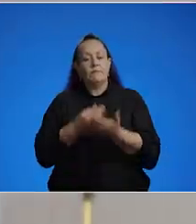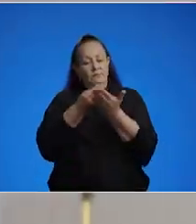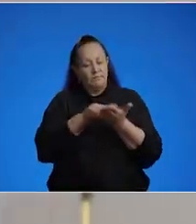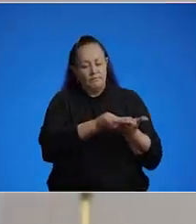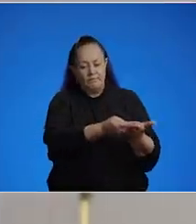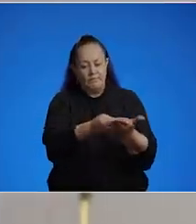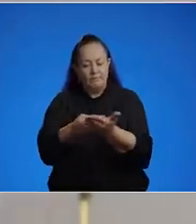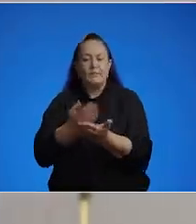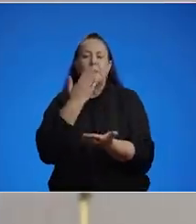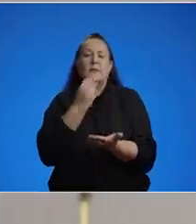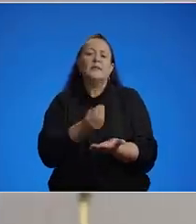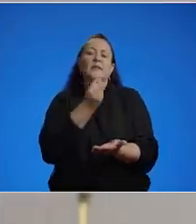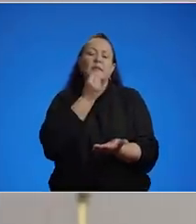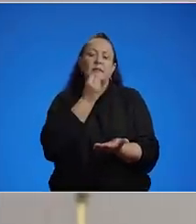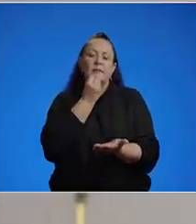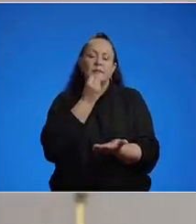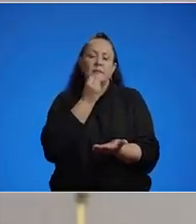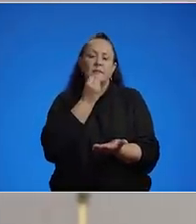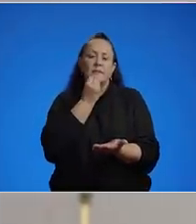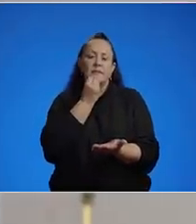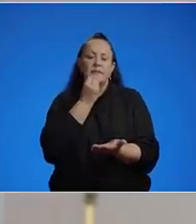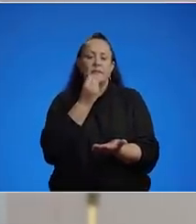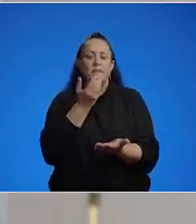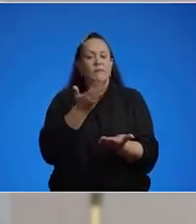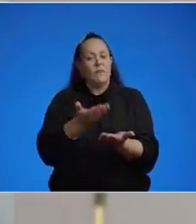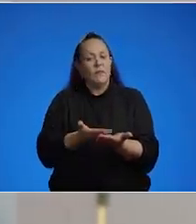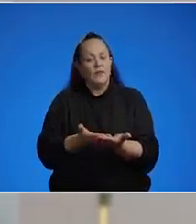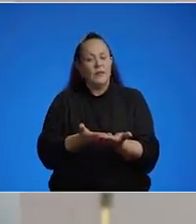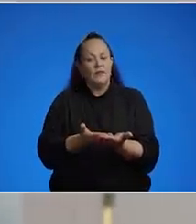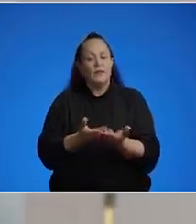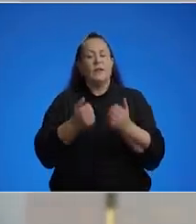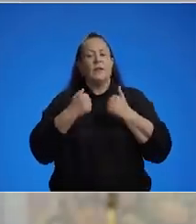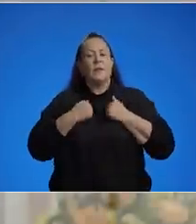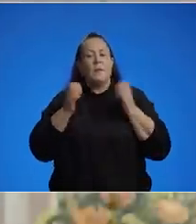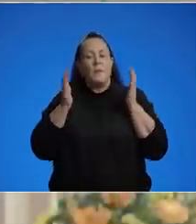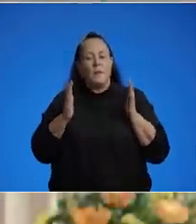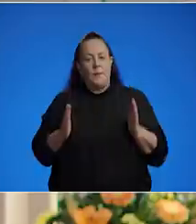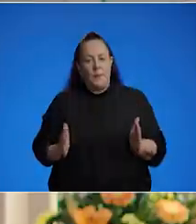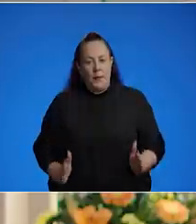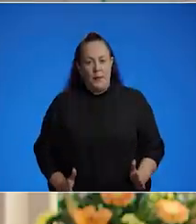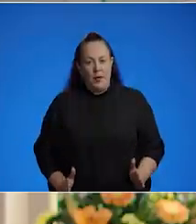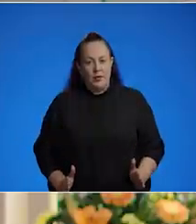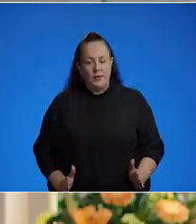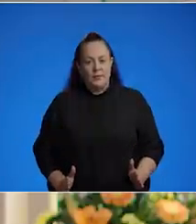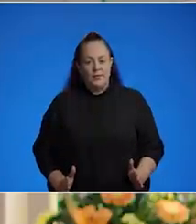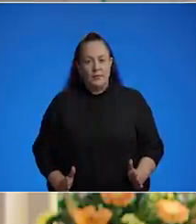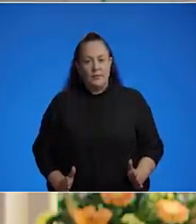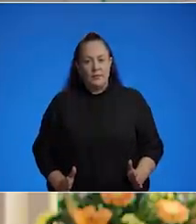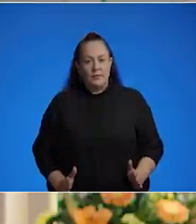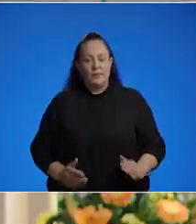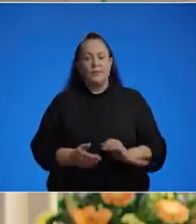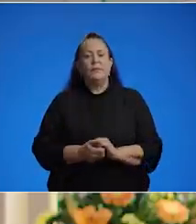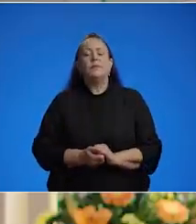Take this, all of you, And eat of it, For this is my